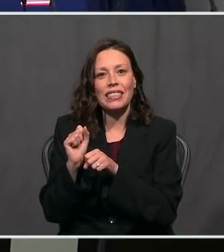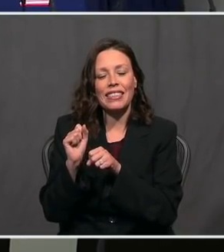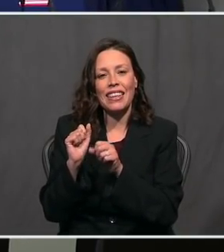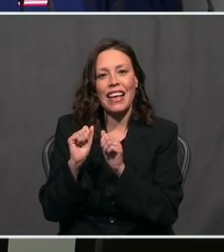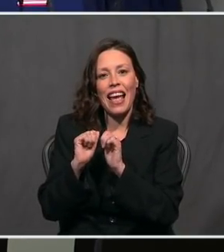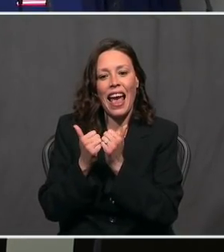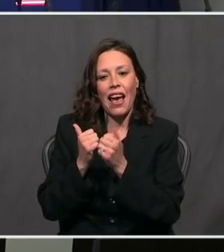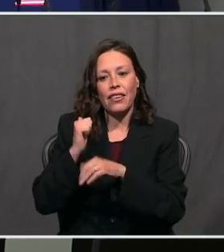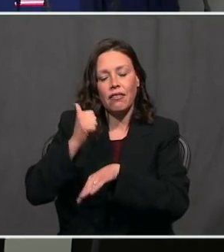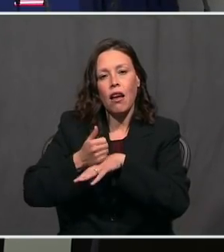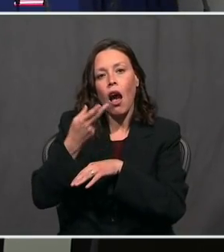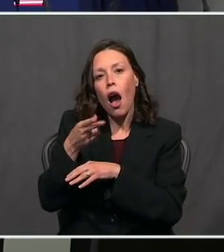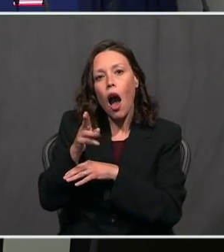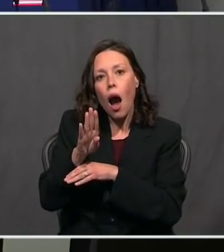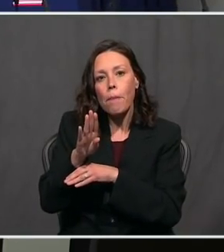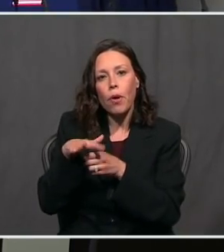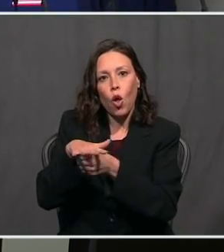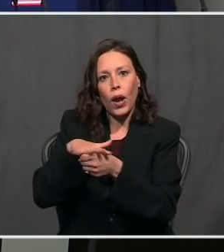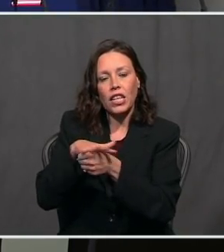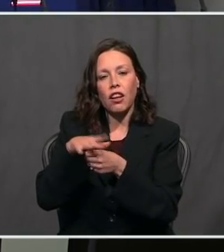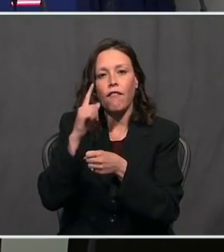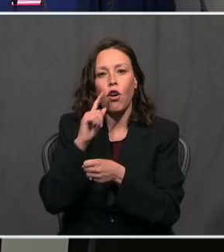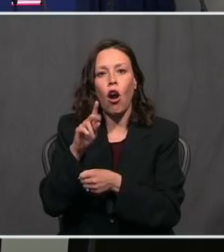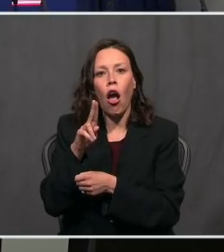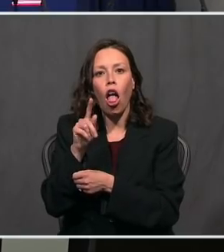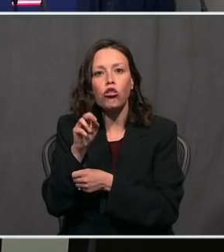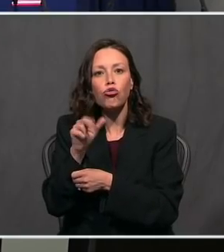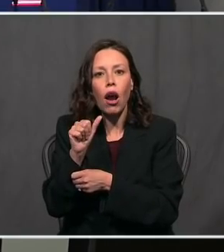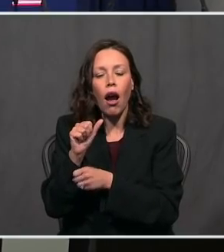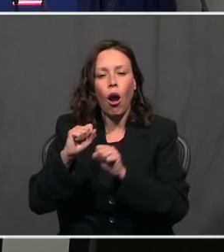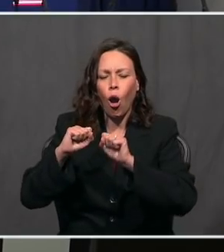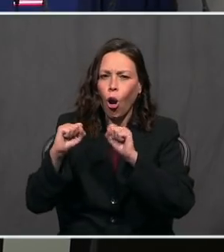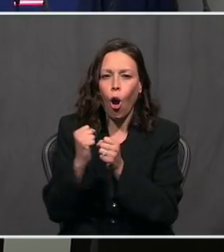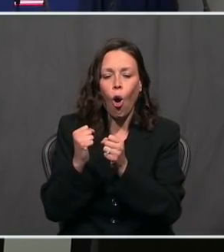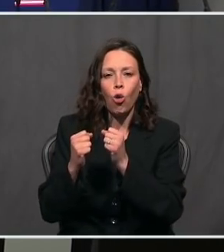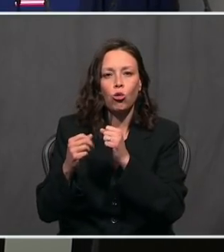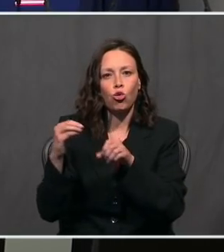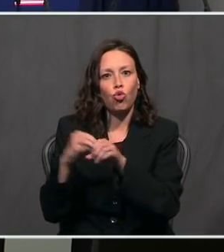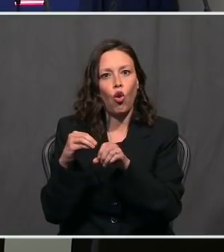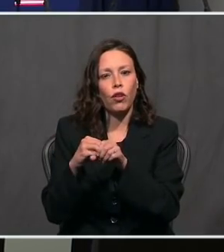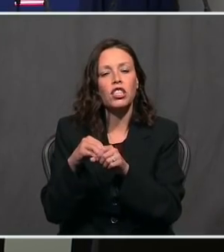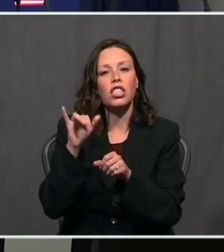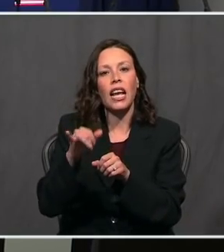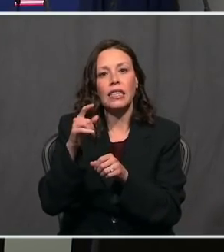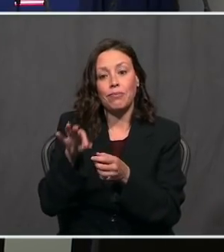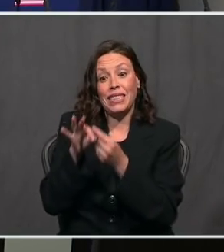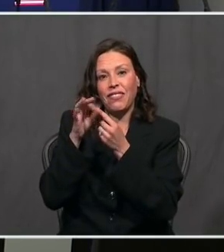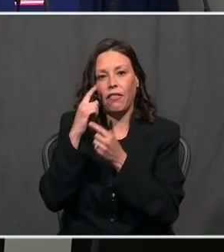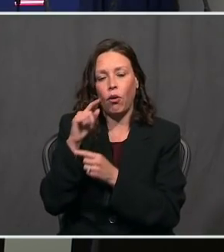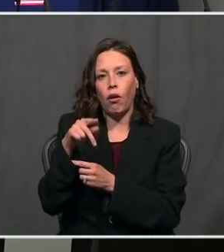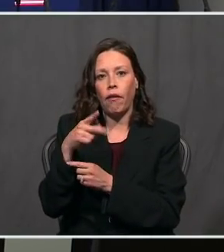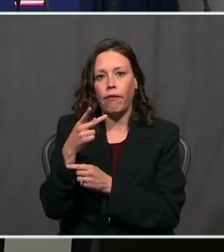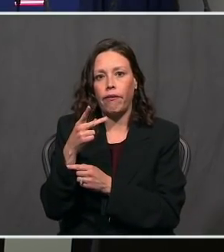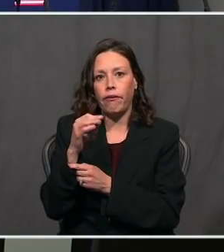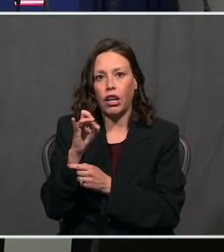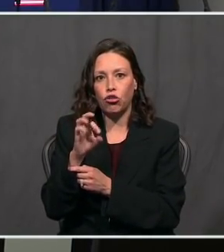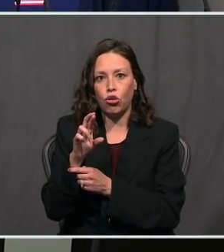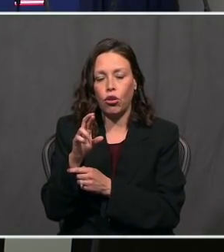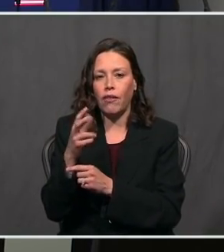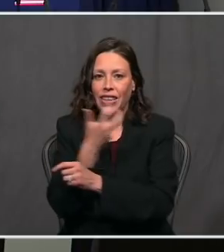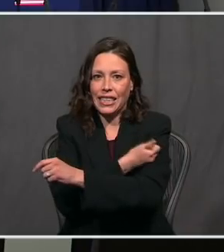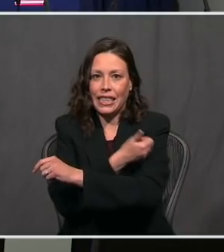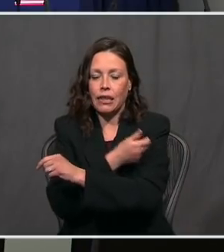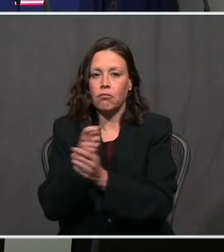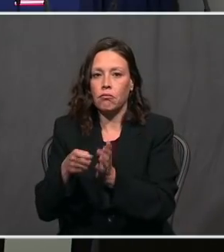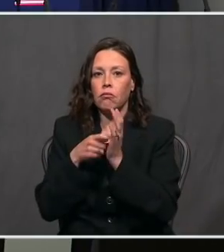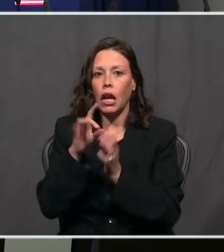hub locations for ultra cold storage. So this is most specifically for the Pfizer vaccine. It will require us to have